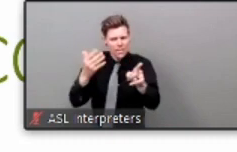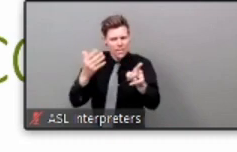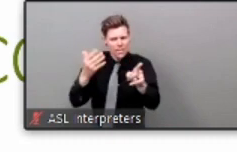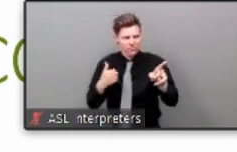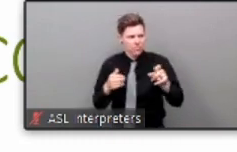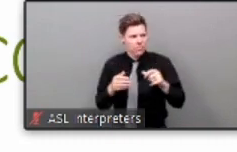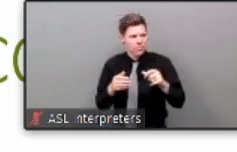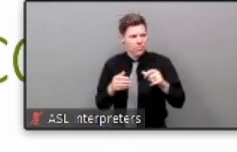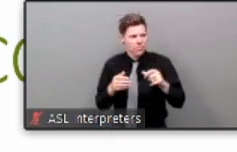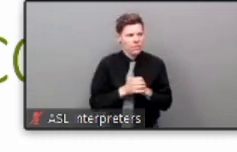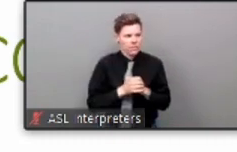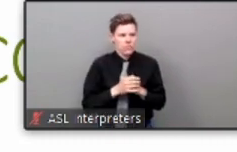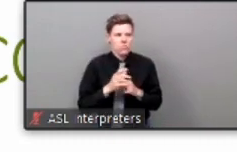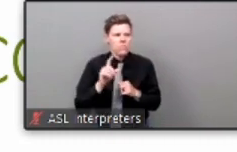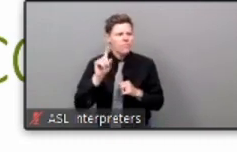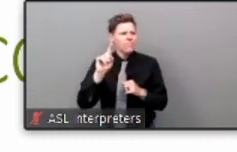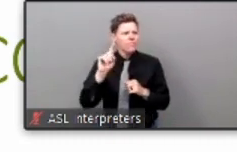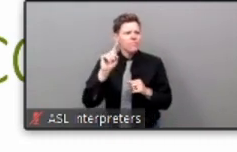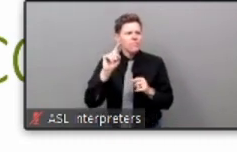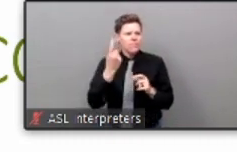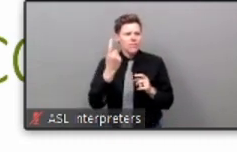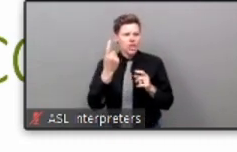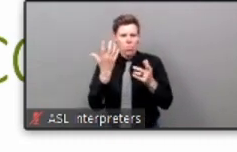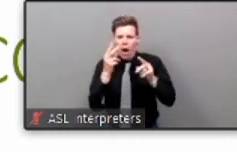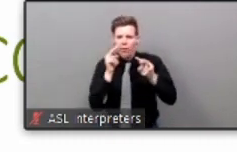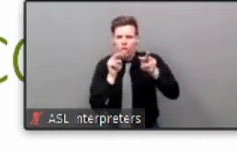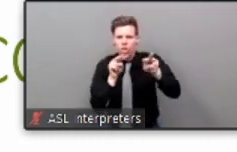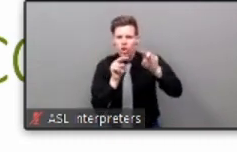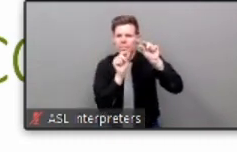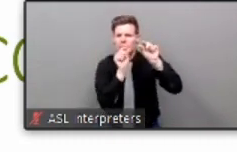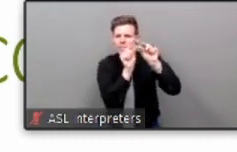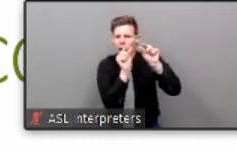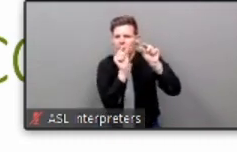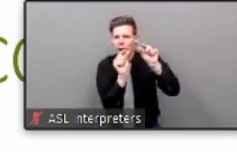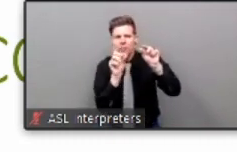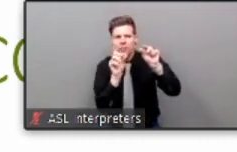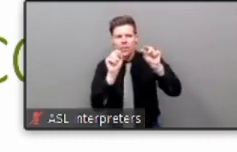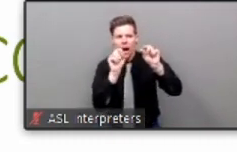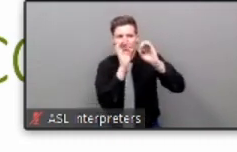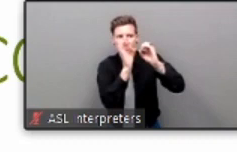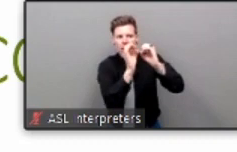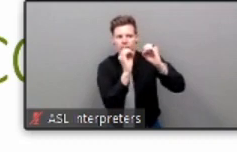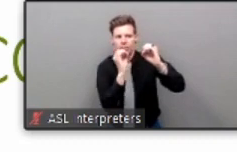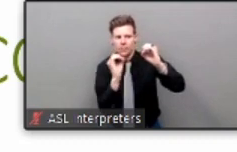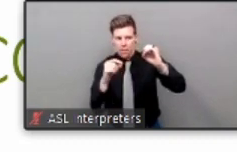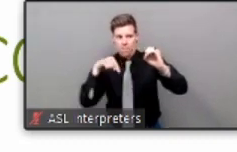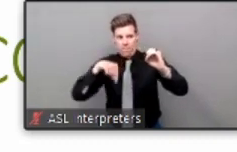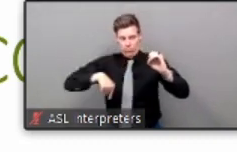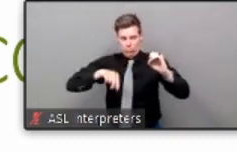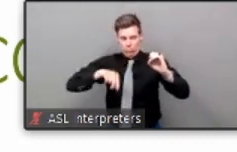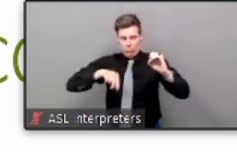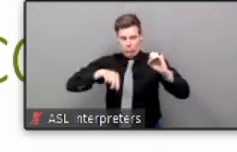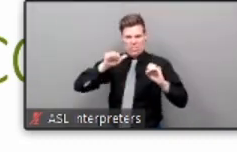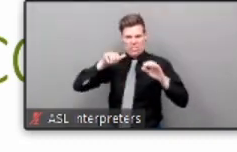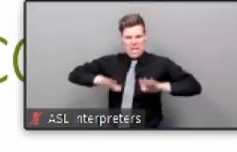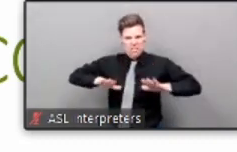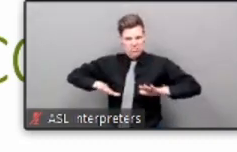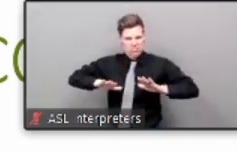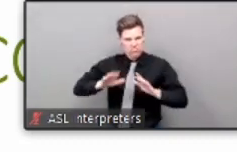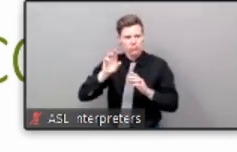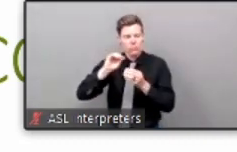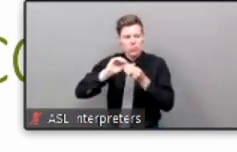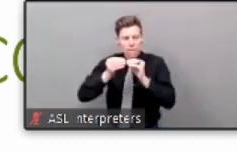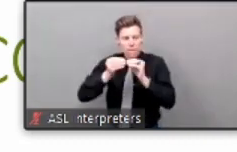dotted line on the top, adjusted US rate. This is what's happening in the rest of the country. And you can see basically since pretty